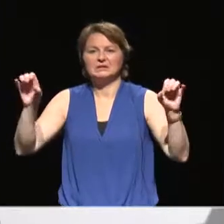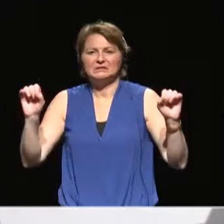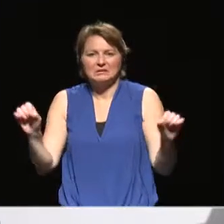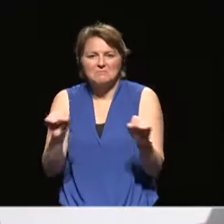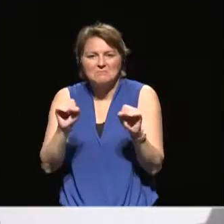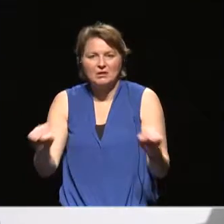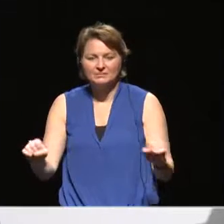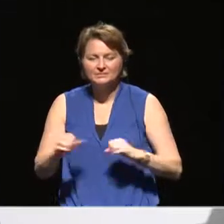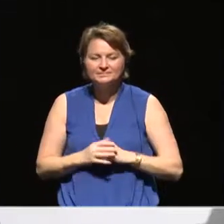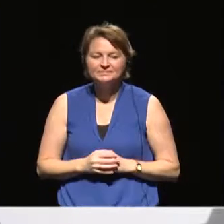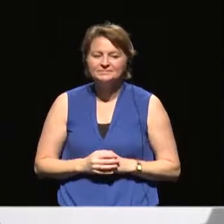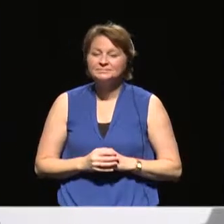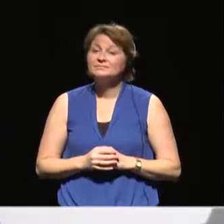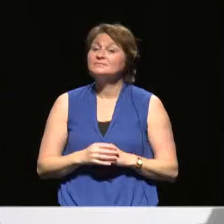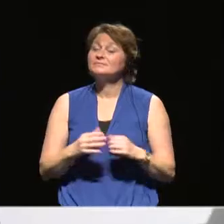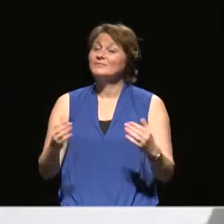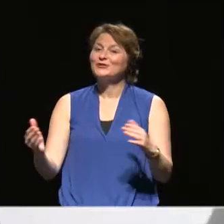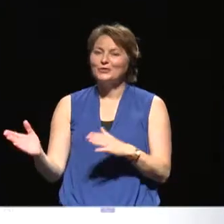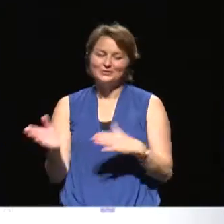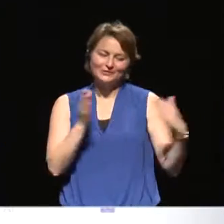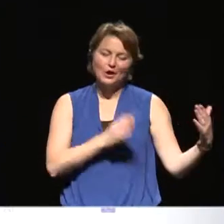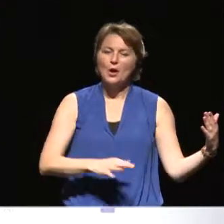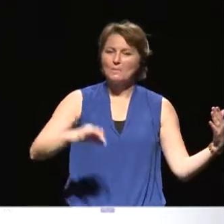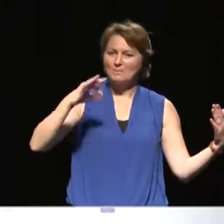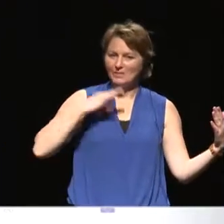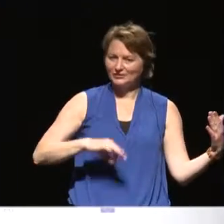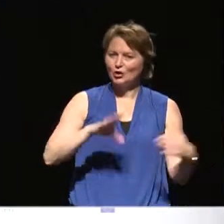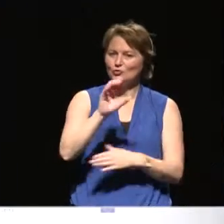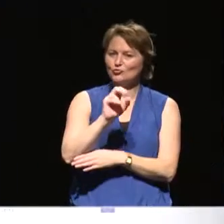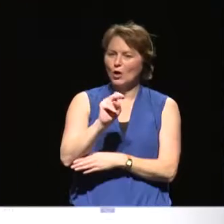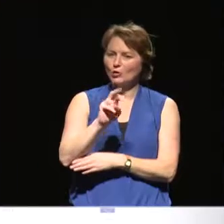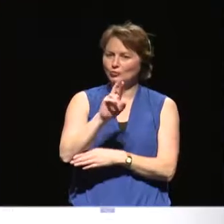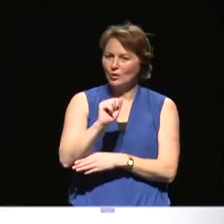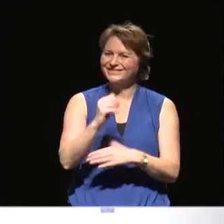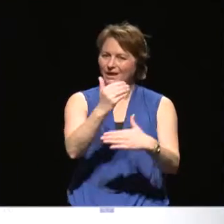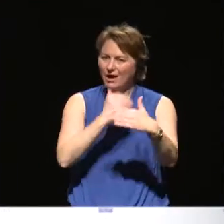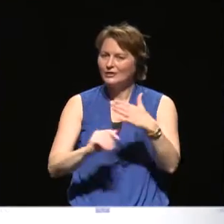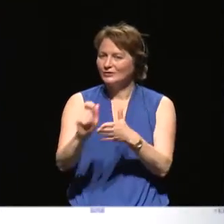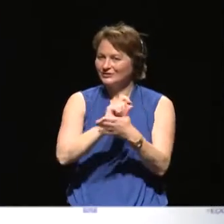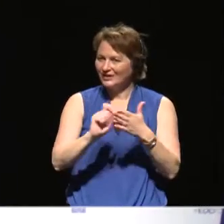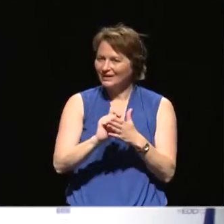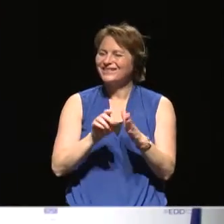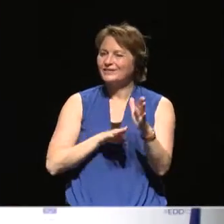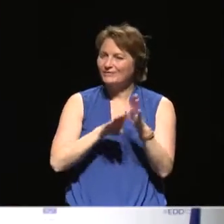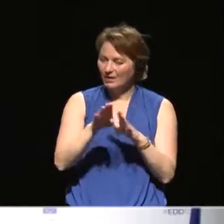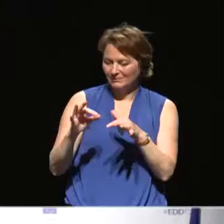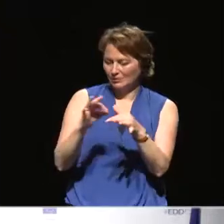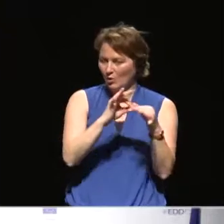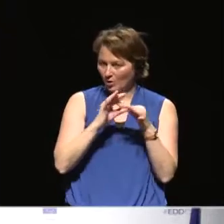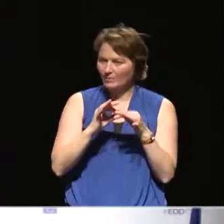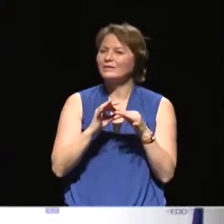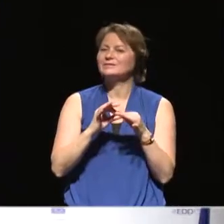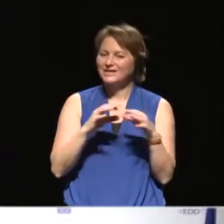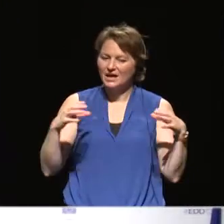Now, let me turn to Minister Konrad Pawlik. He is the Undersecretary of State for Development Cooperation, the Polish diaspora,